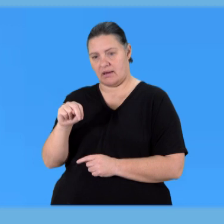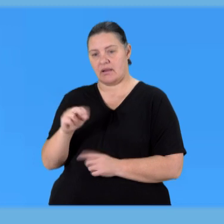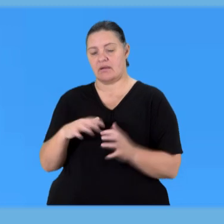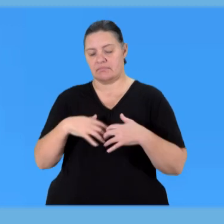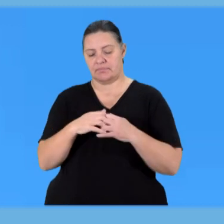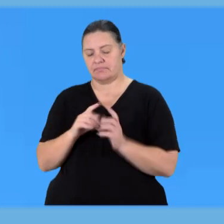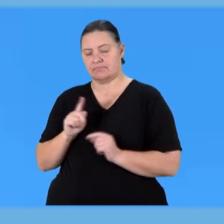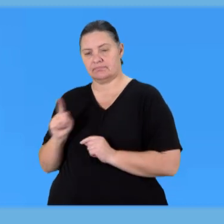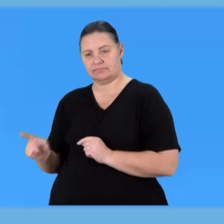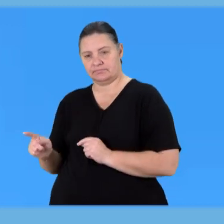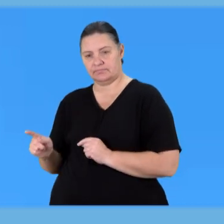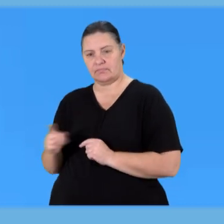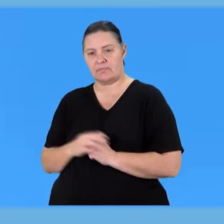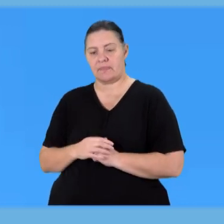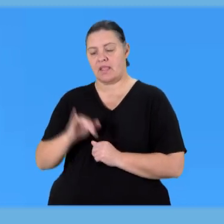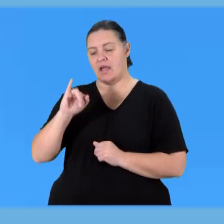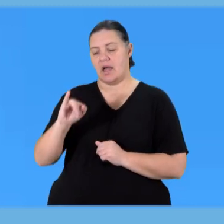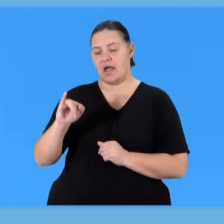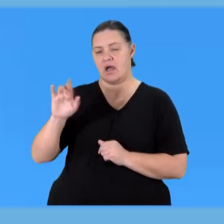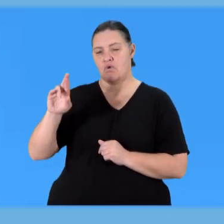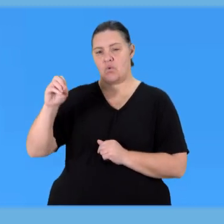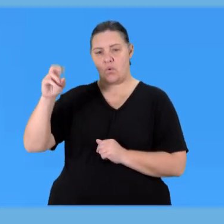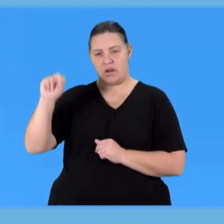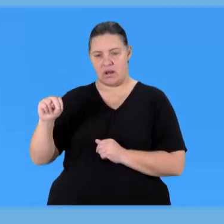reacting to form iron